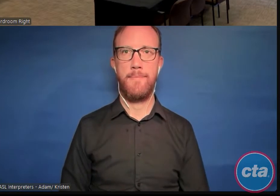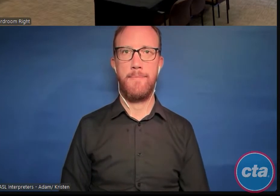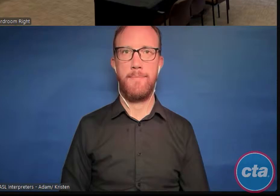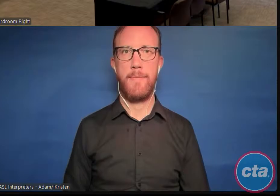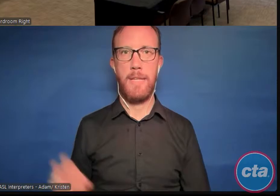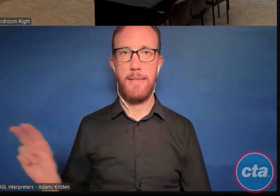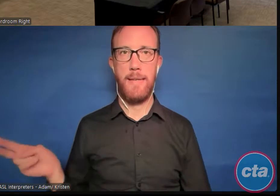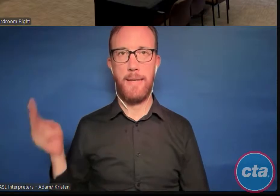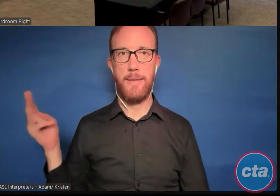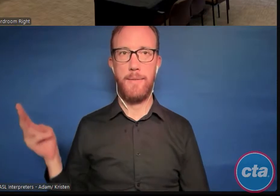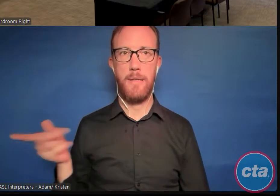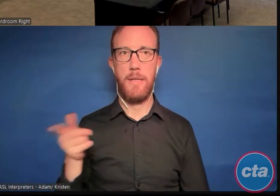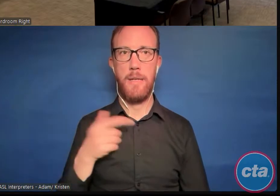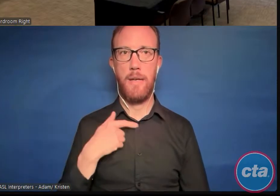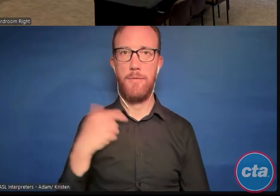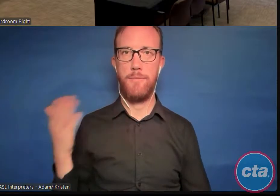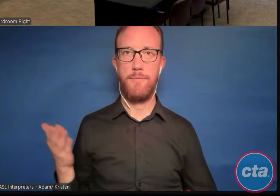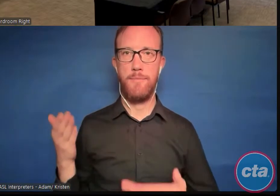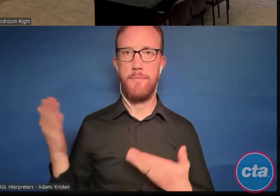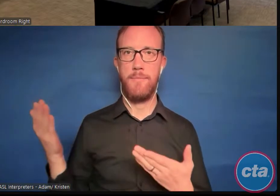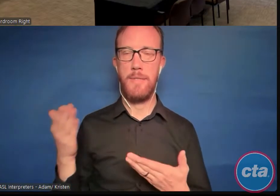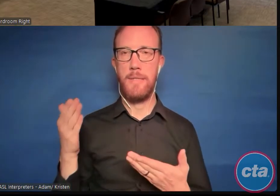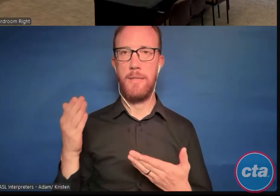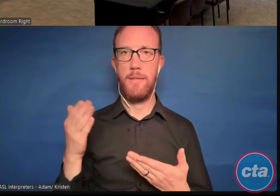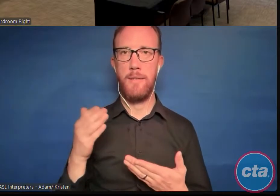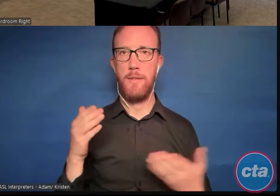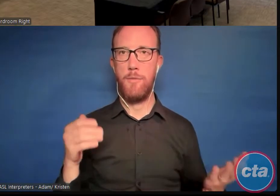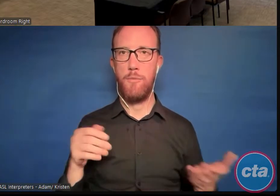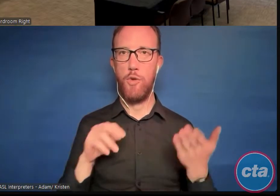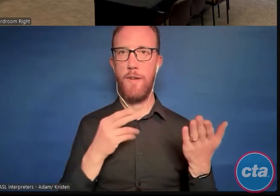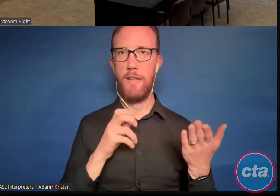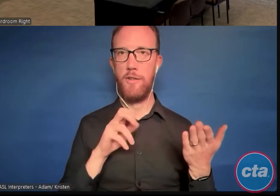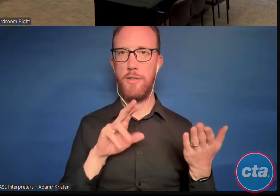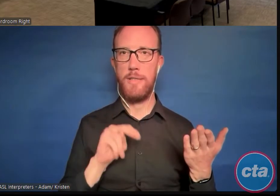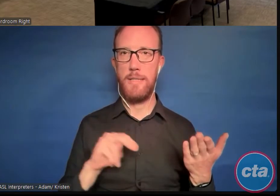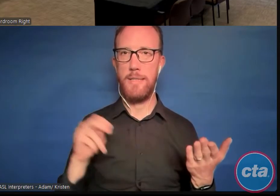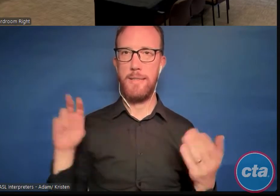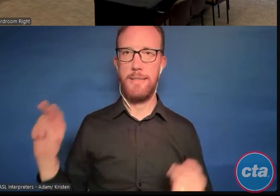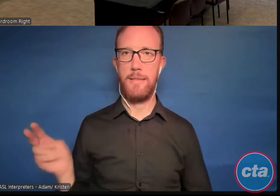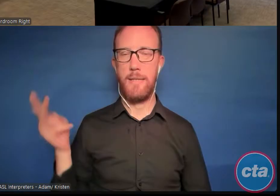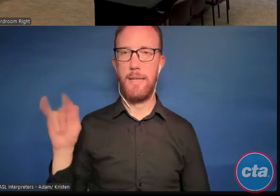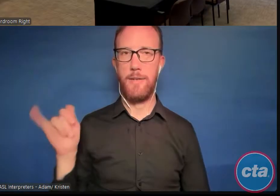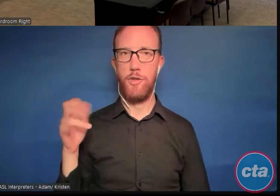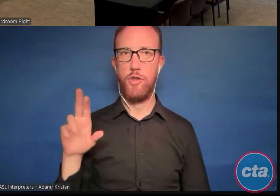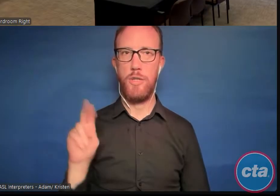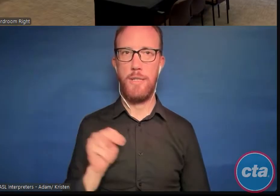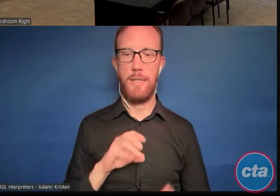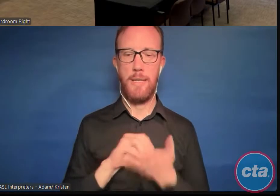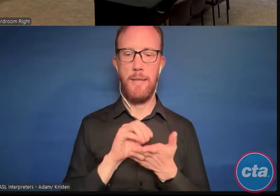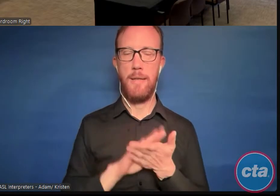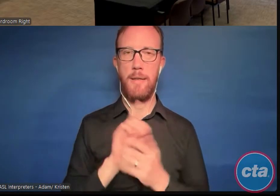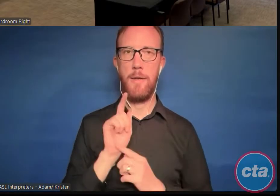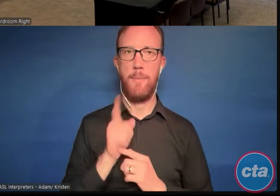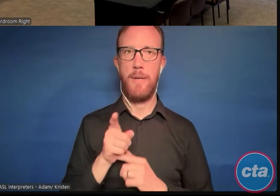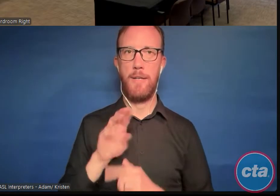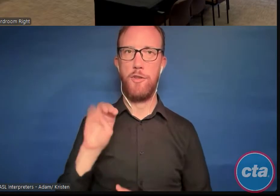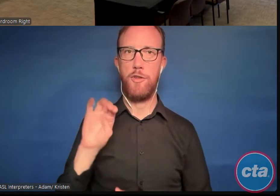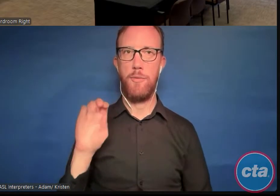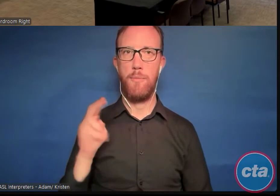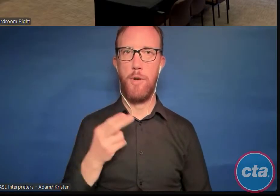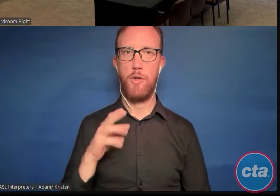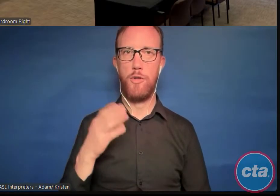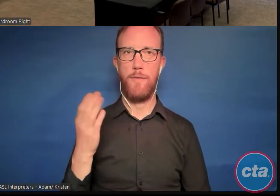Second. It's been moved by Peter Henderson, seconded by Rob Johnson, that the minutes from March 14th, 2025 be